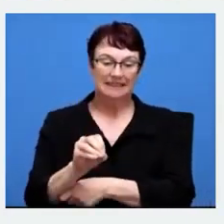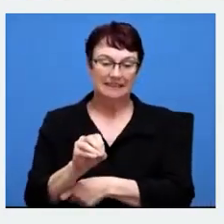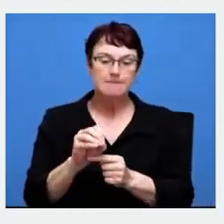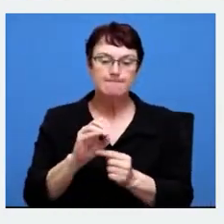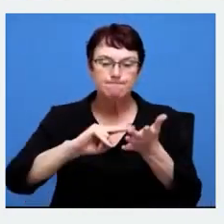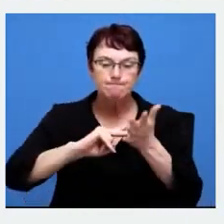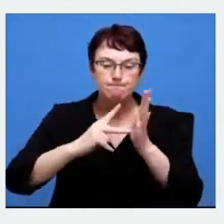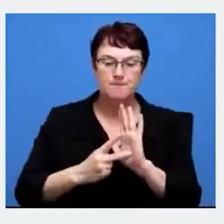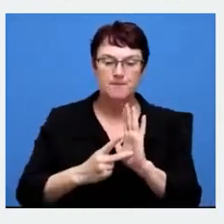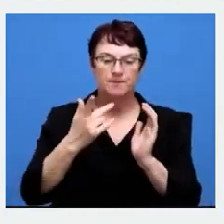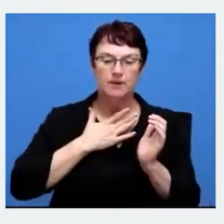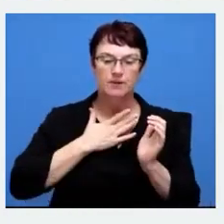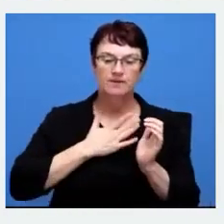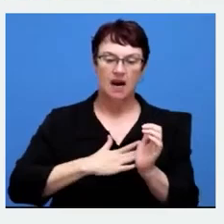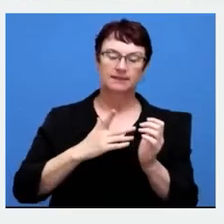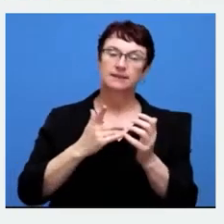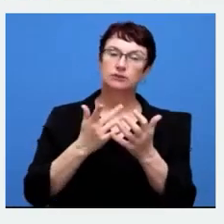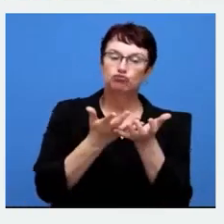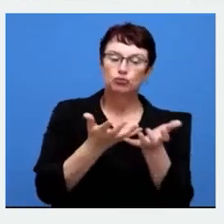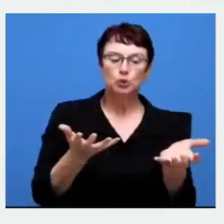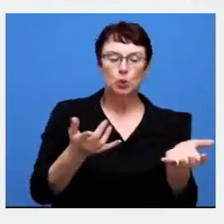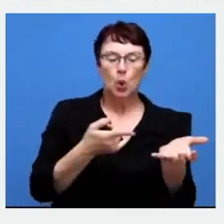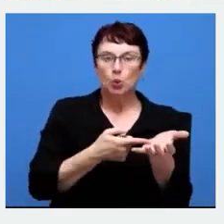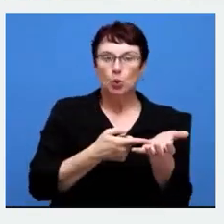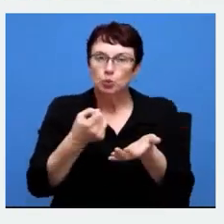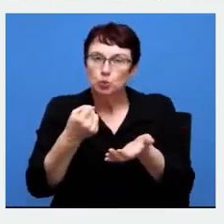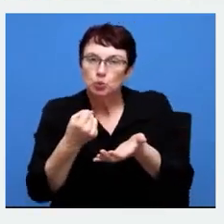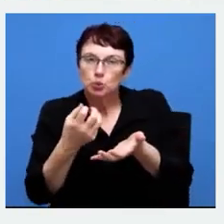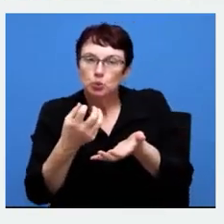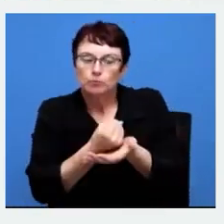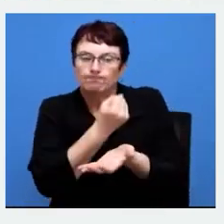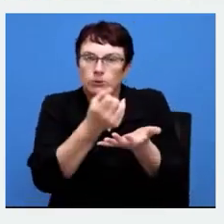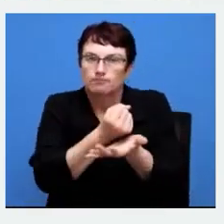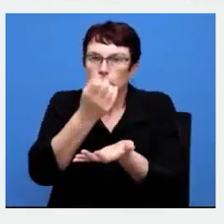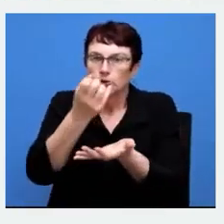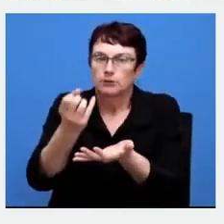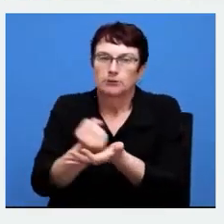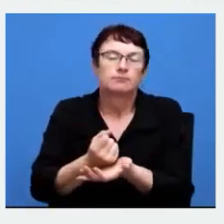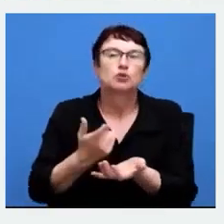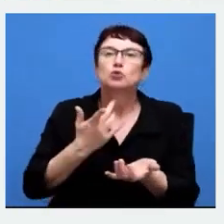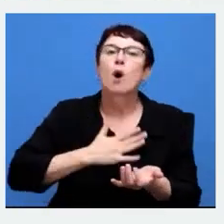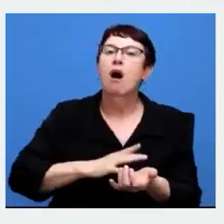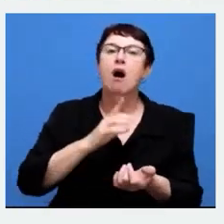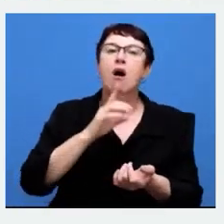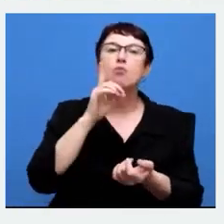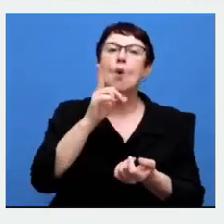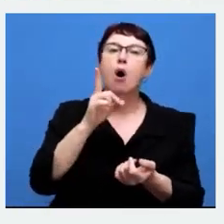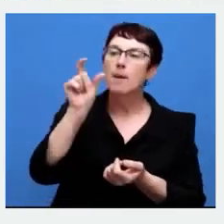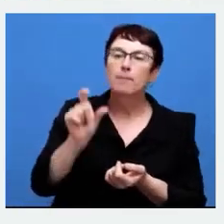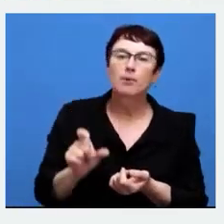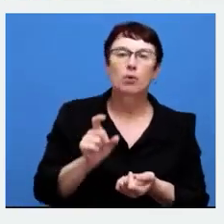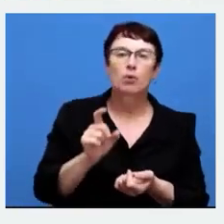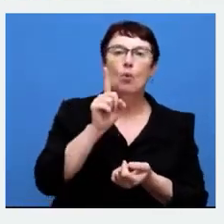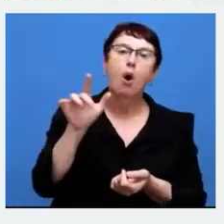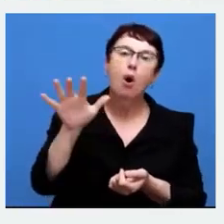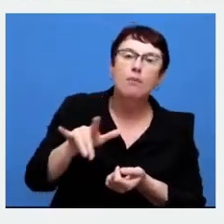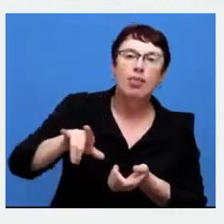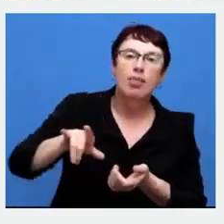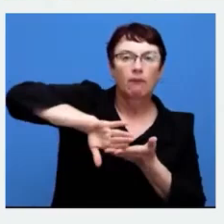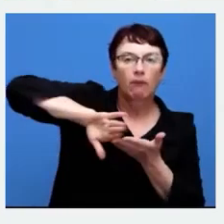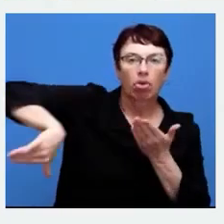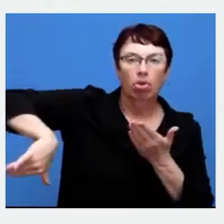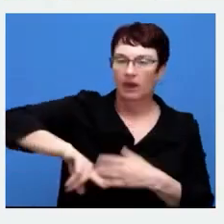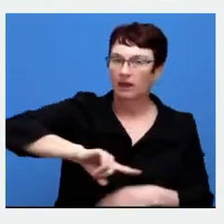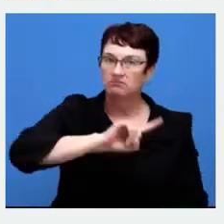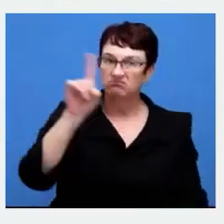to make sure that no person and no place will be left behind. However, we all know that